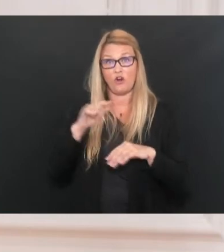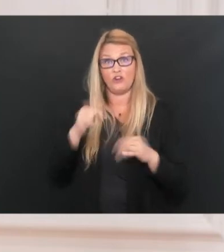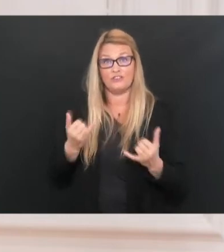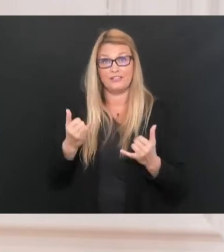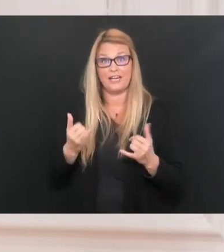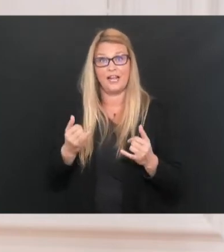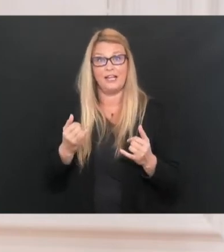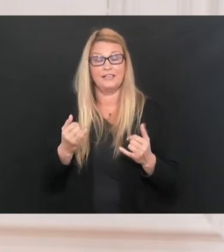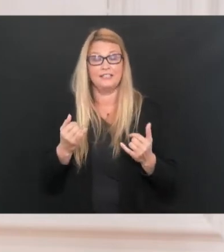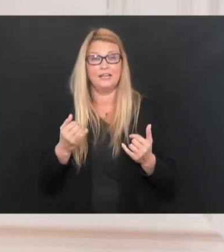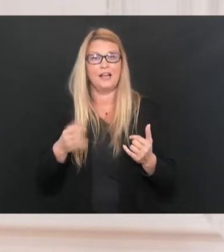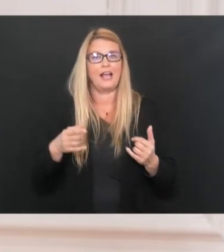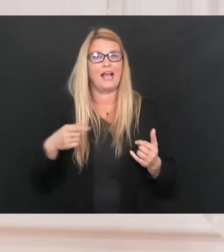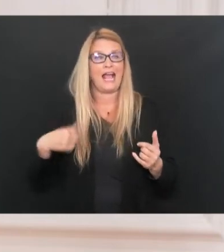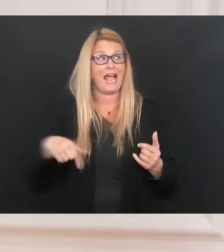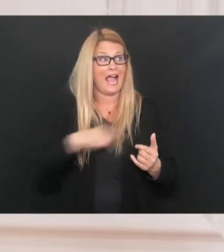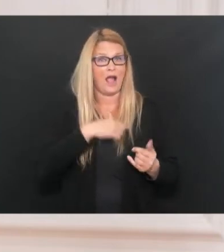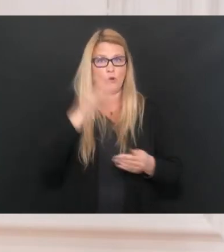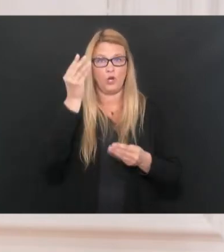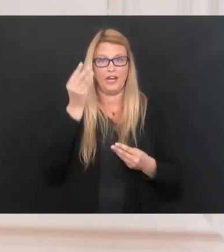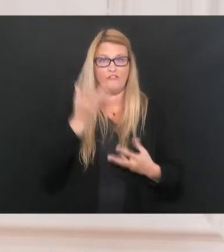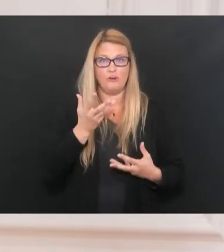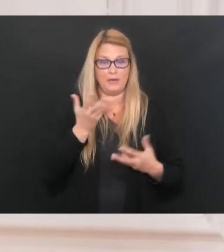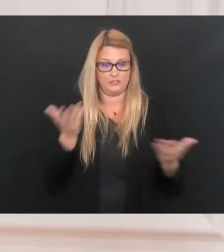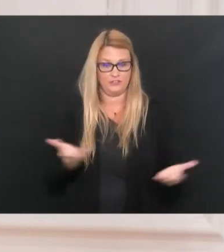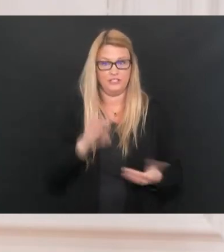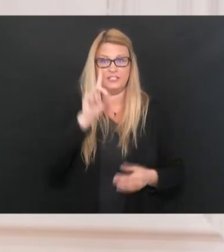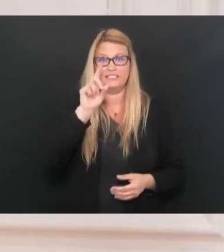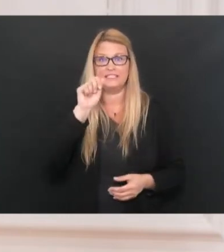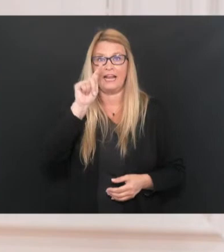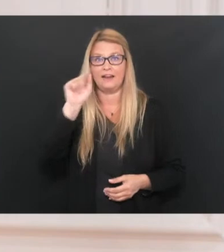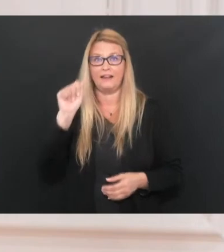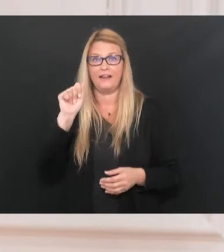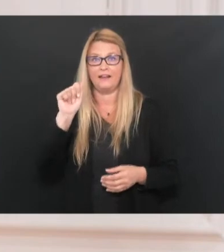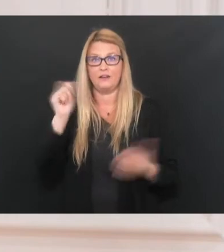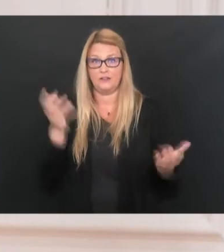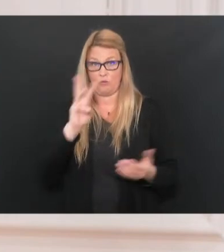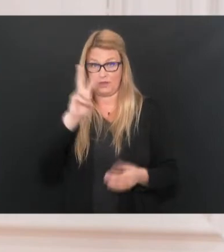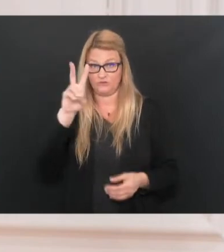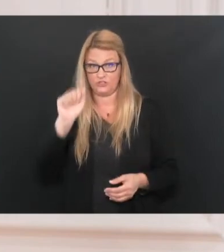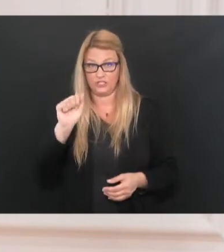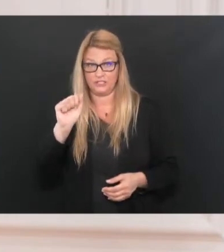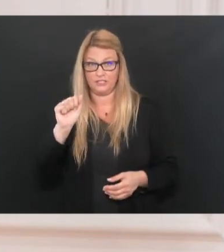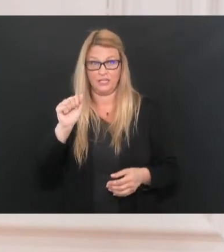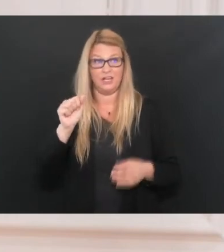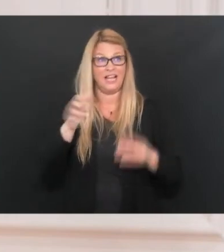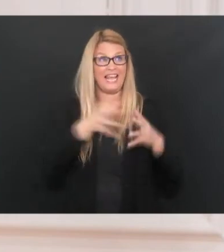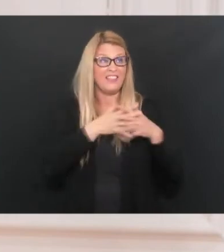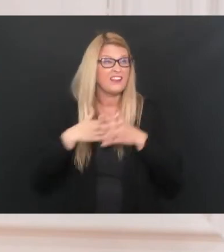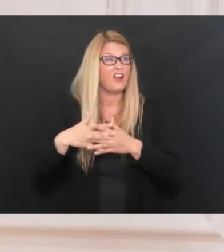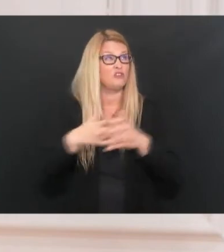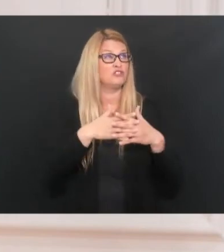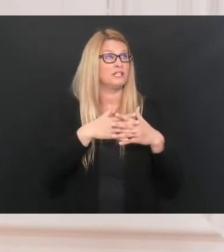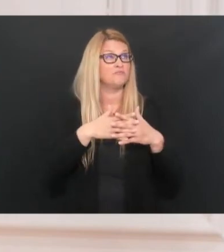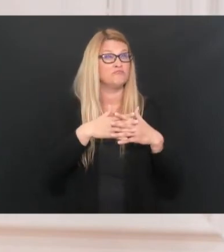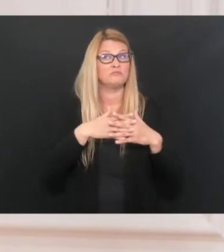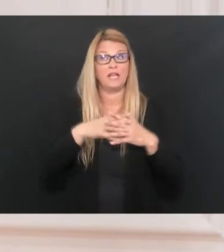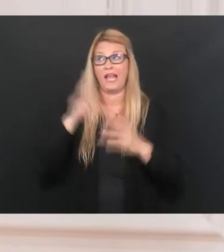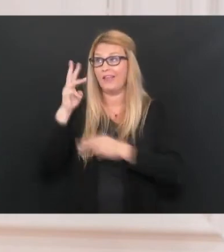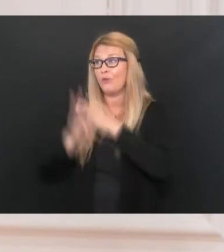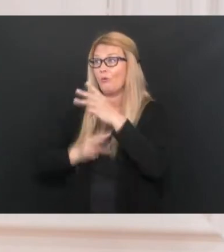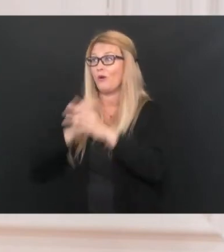know from our data in West Virginia, our data in this country, and our data around the world, that